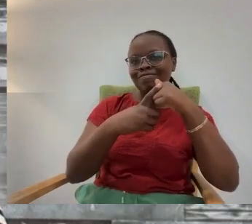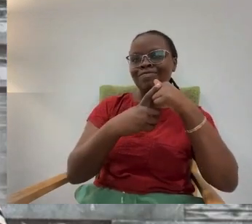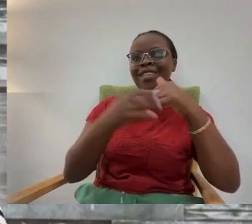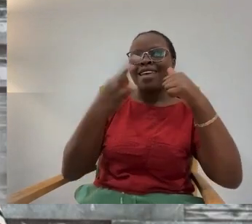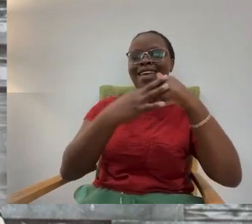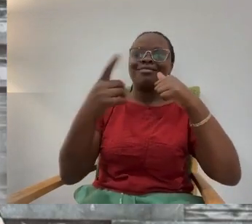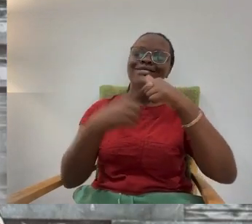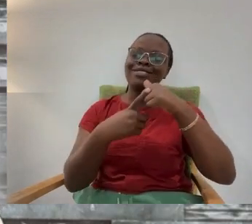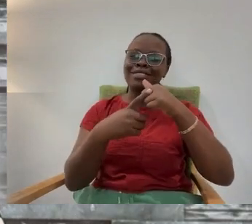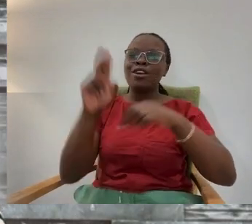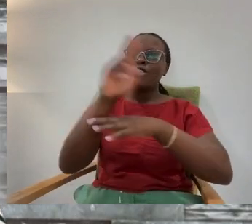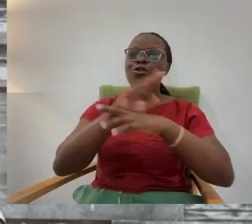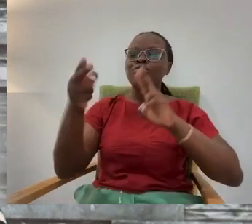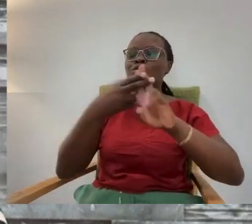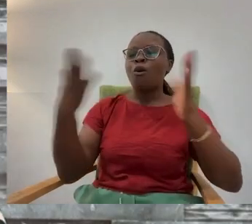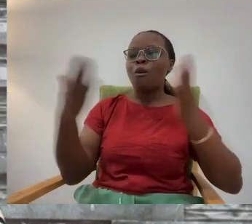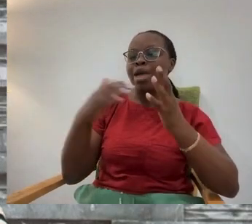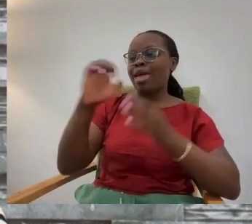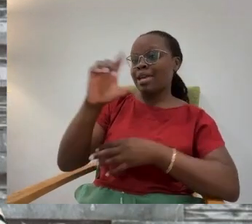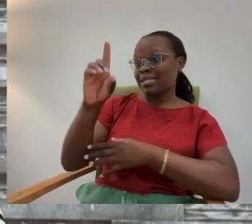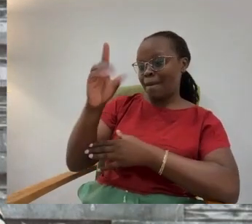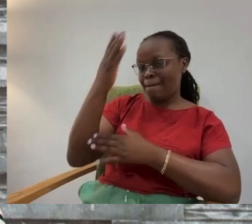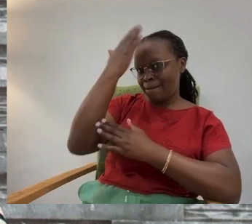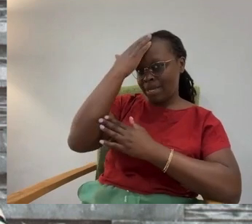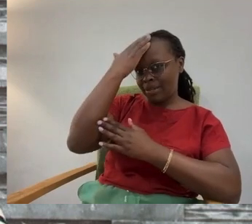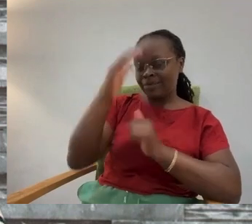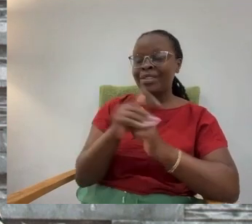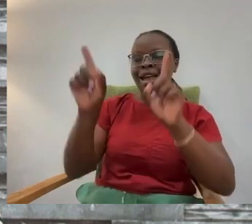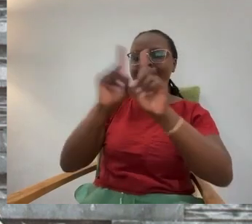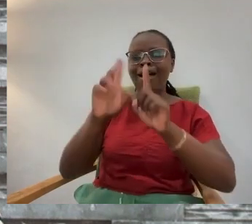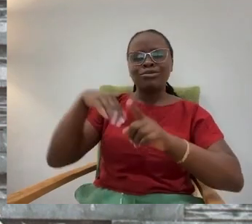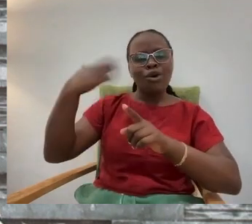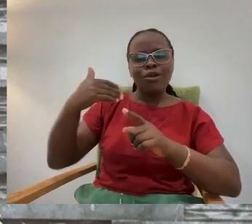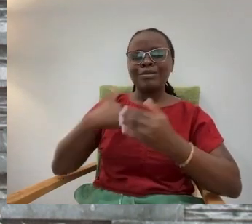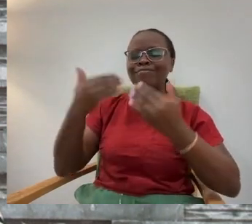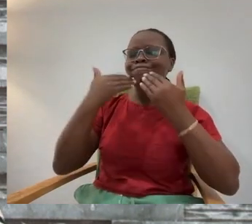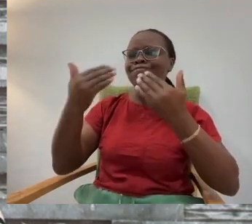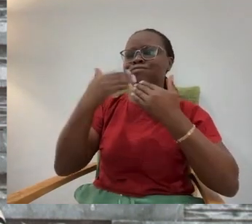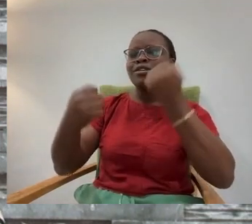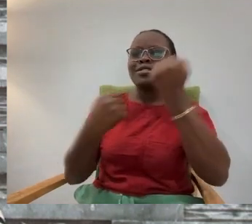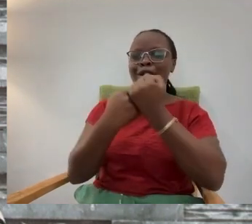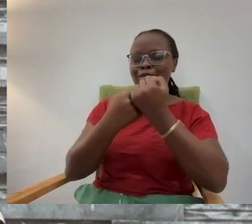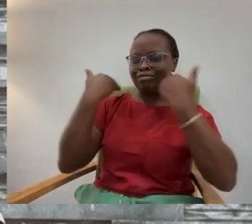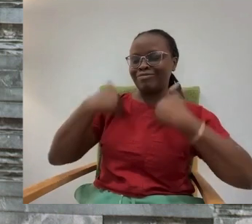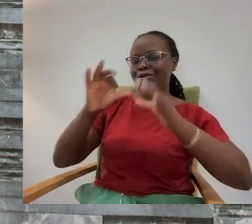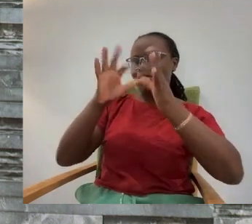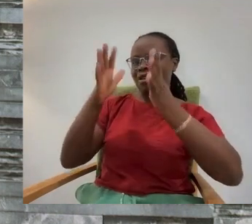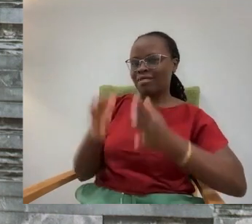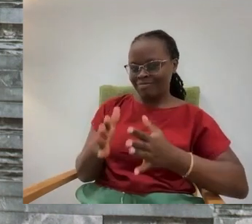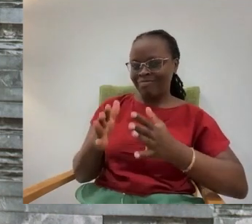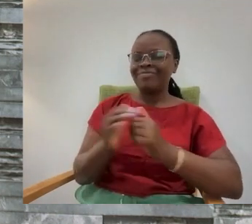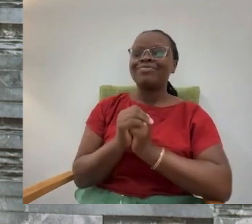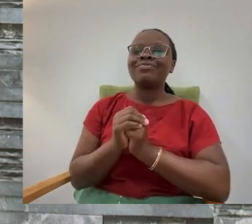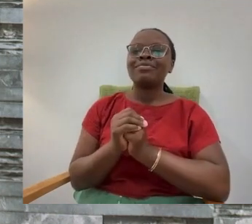20686 using the hashtag EdTech Mondays. As always, we're very grateful for the support of Rosa Molo, our sign language interpreter.